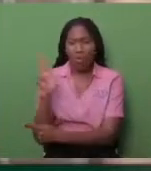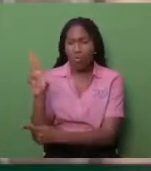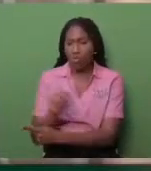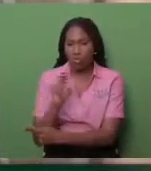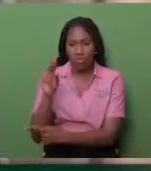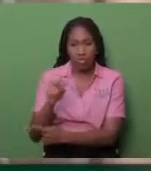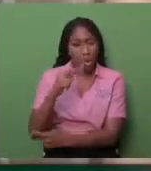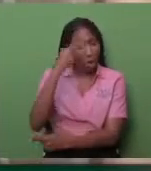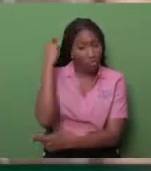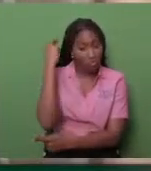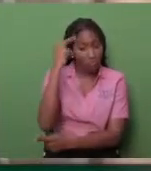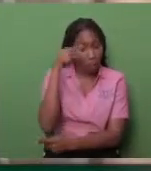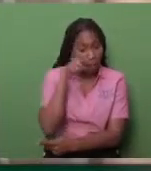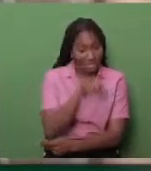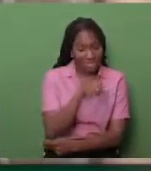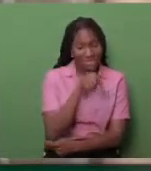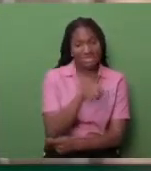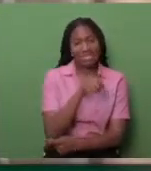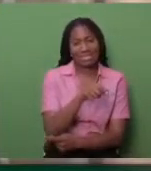PNM.